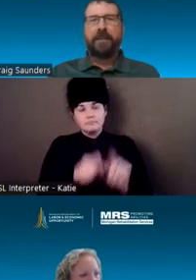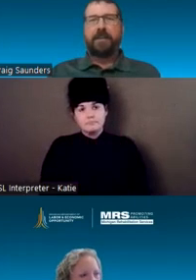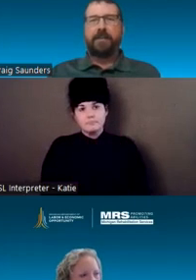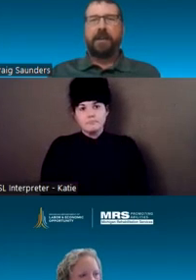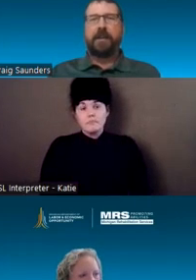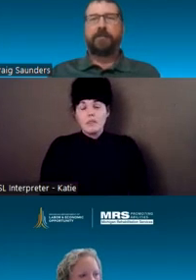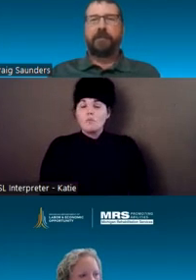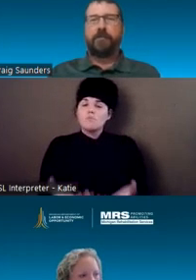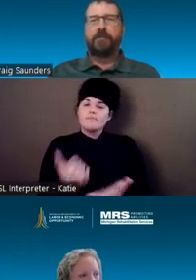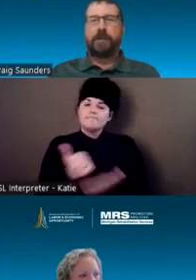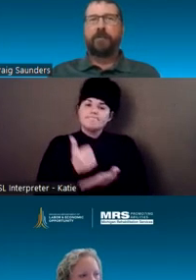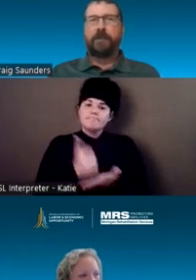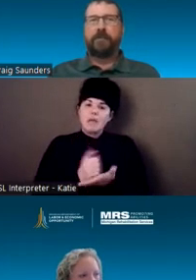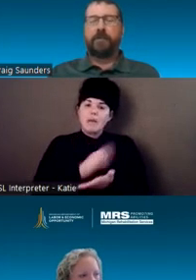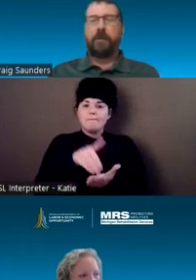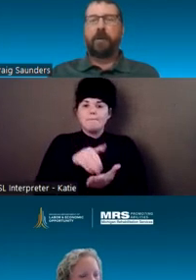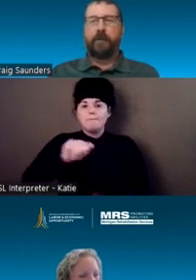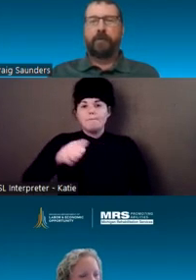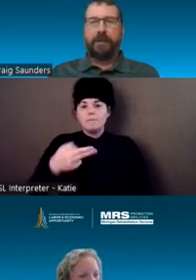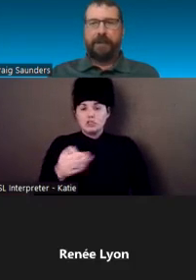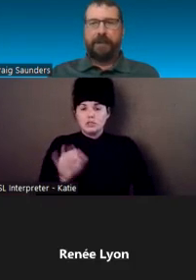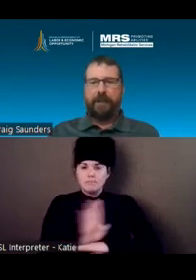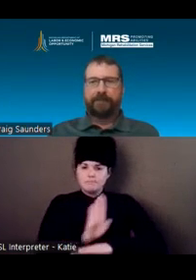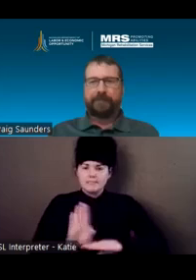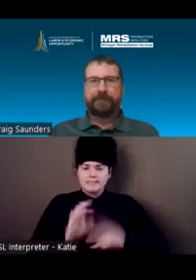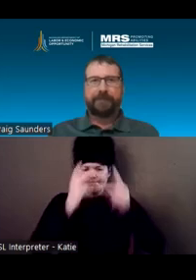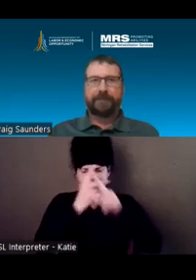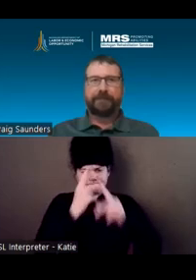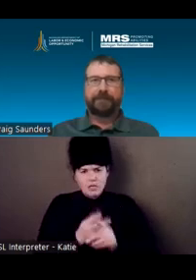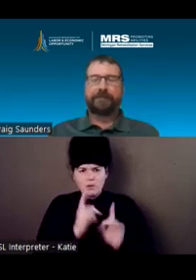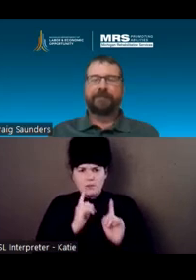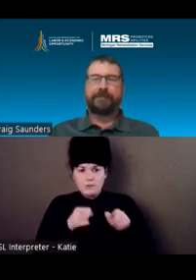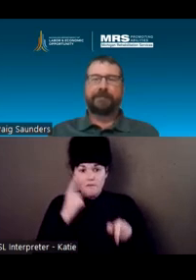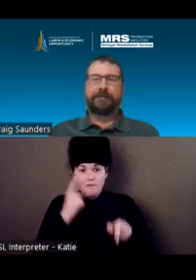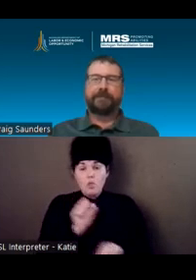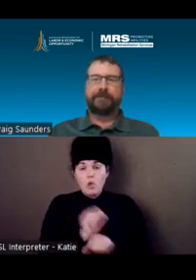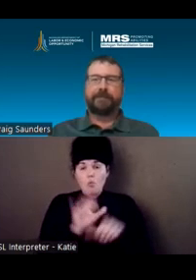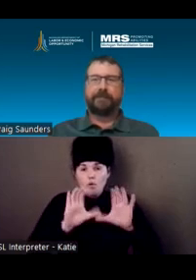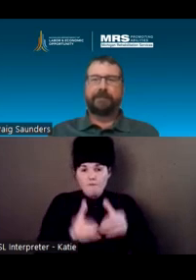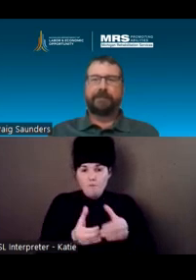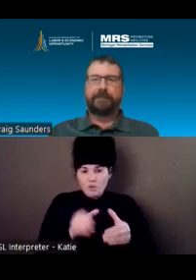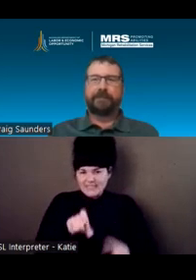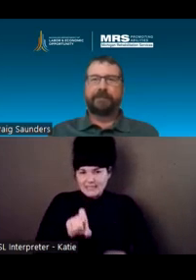businesses develop solutions to their workforce needs.